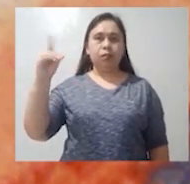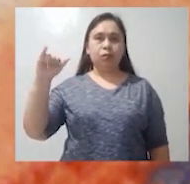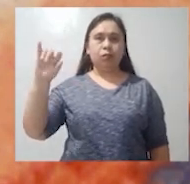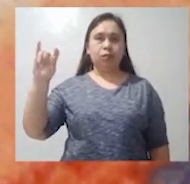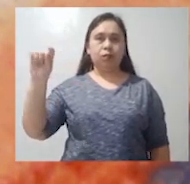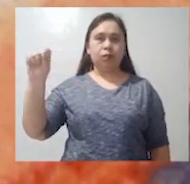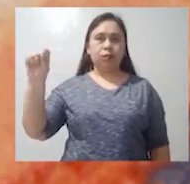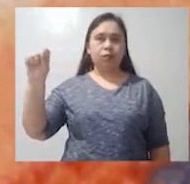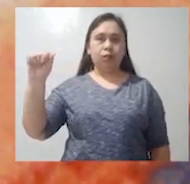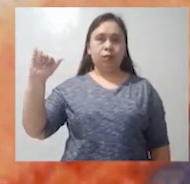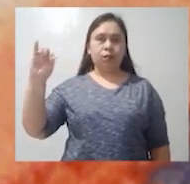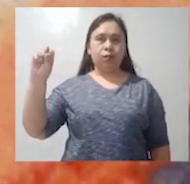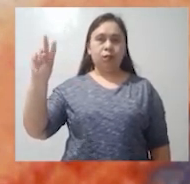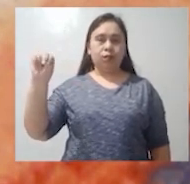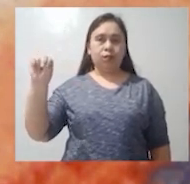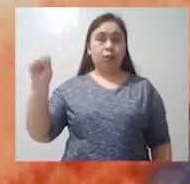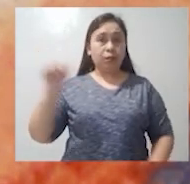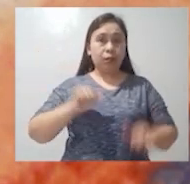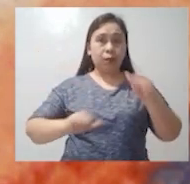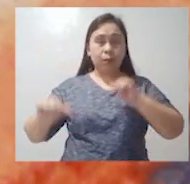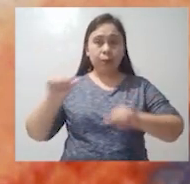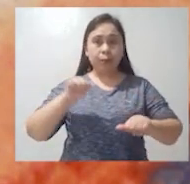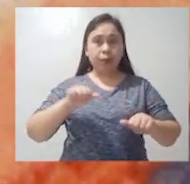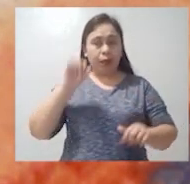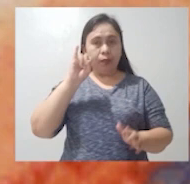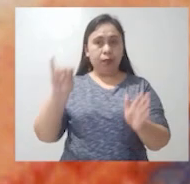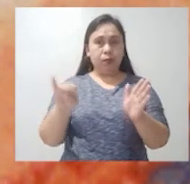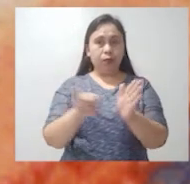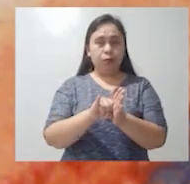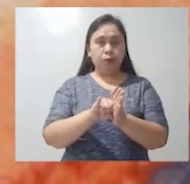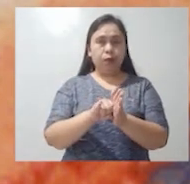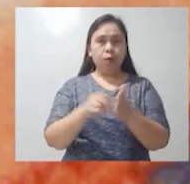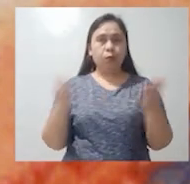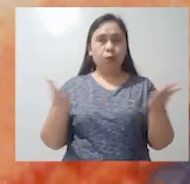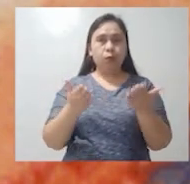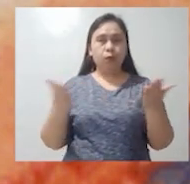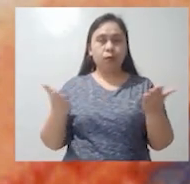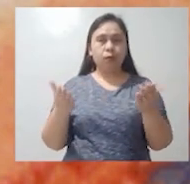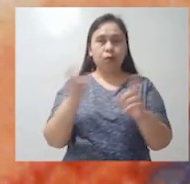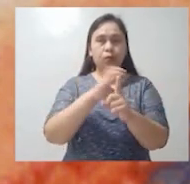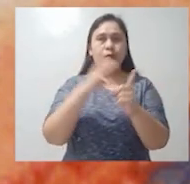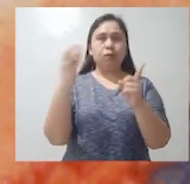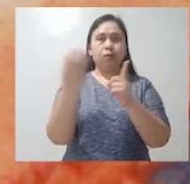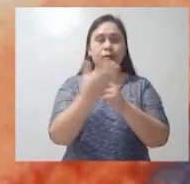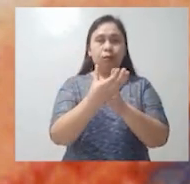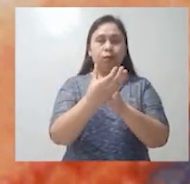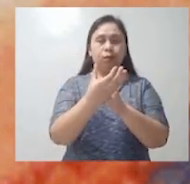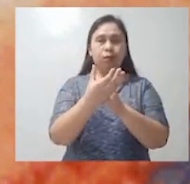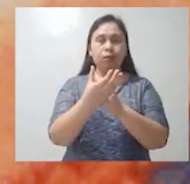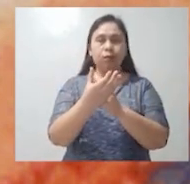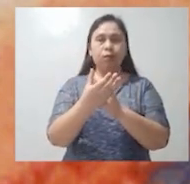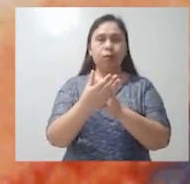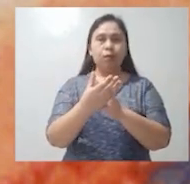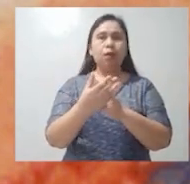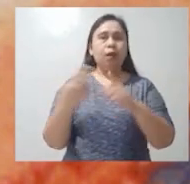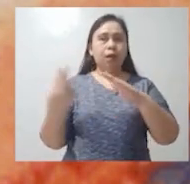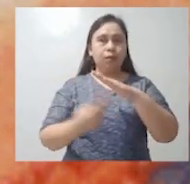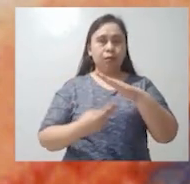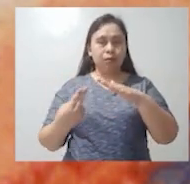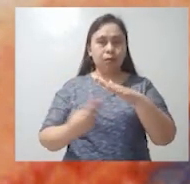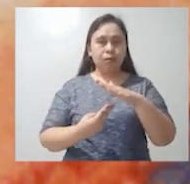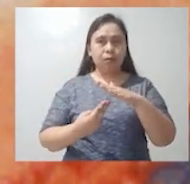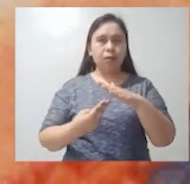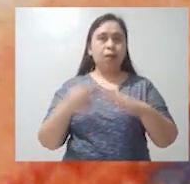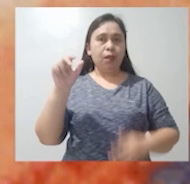activity. Identify whether the situation falls under letter A, conduction, letter B,